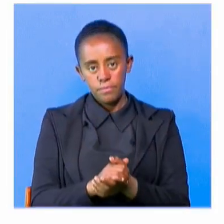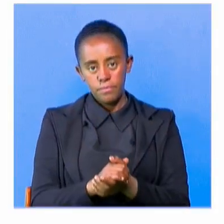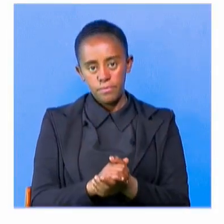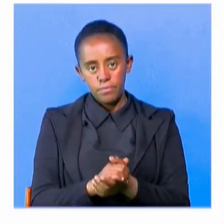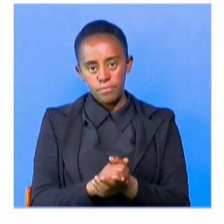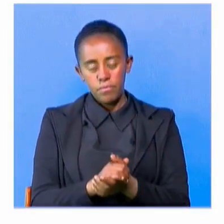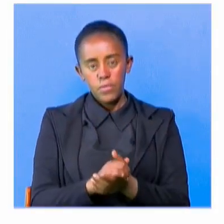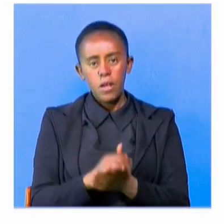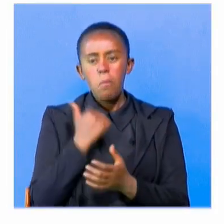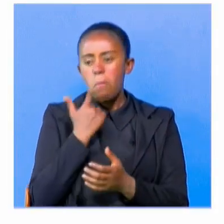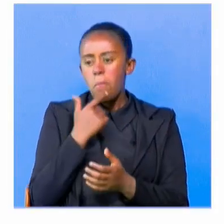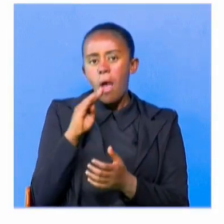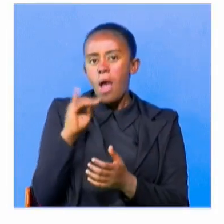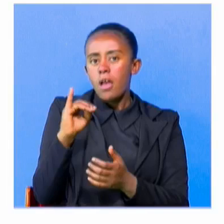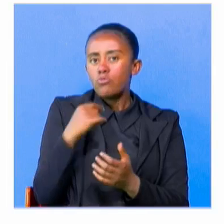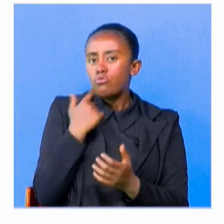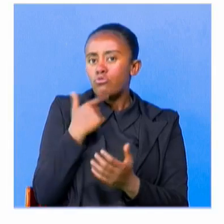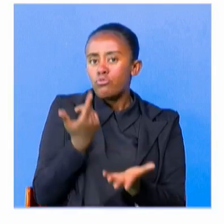By whom?